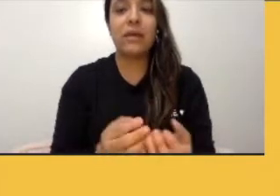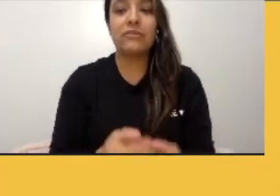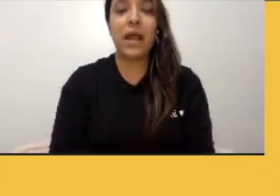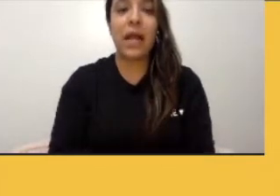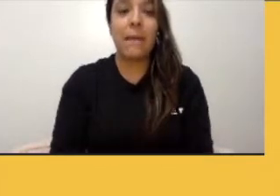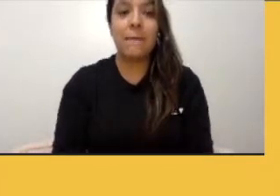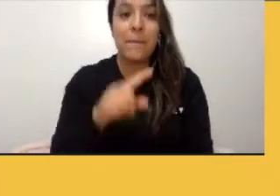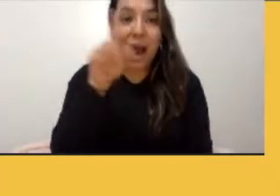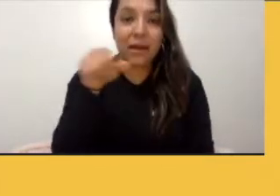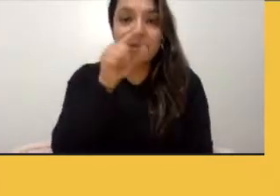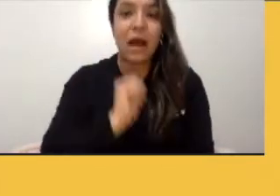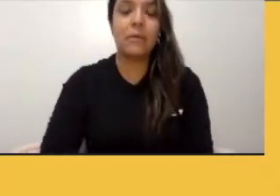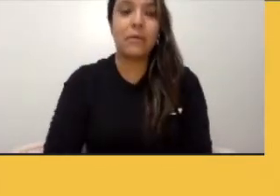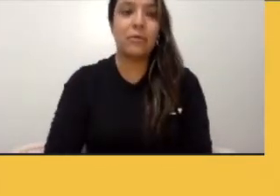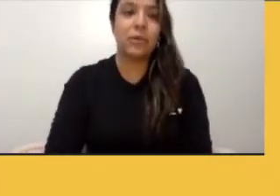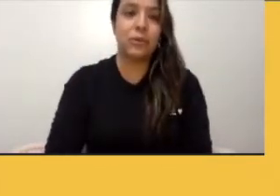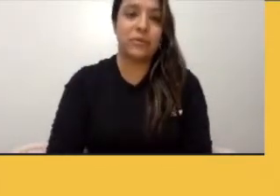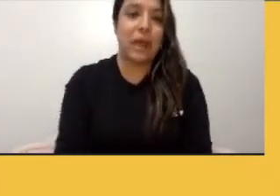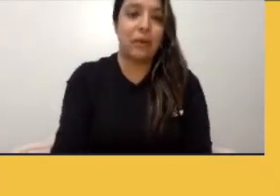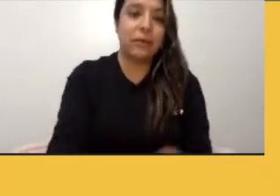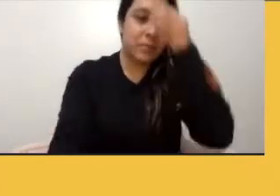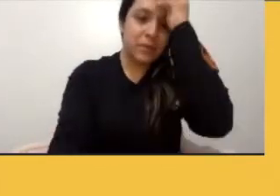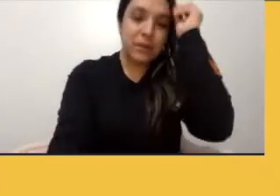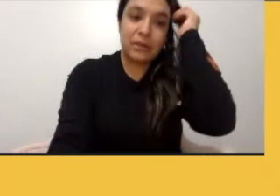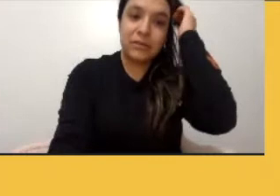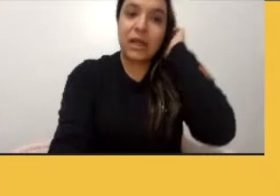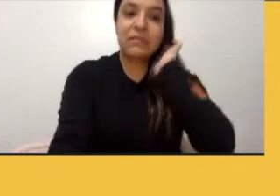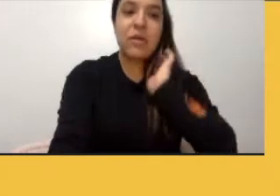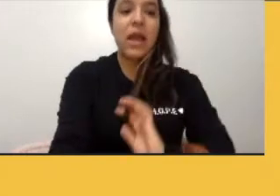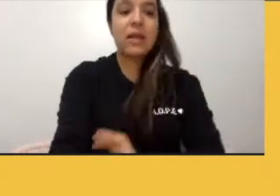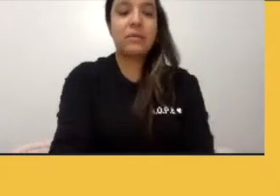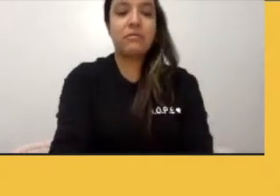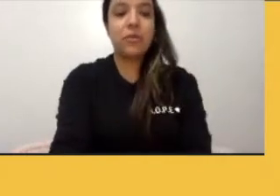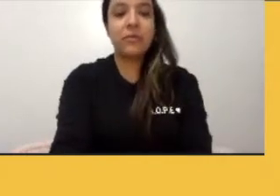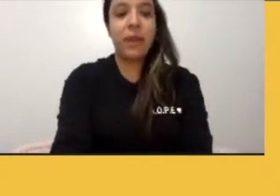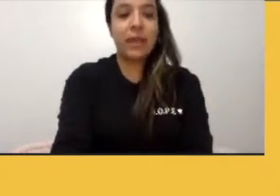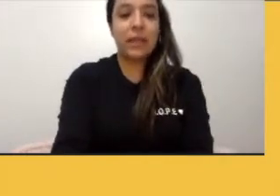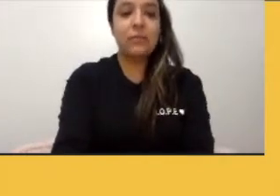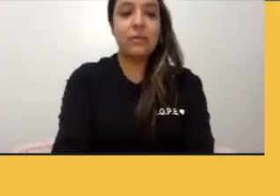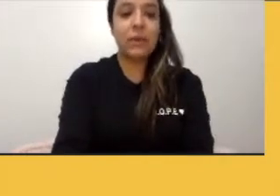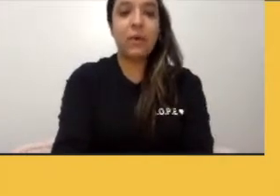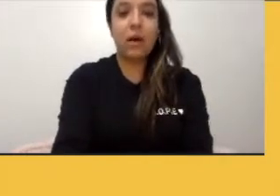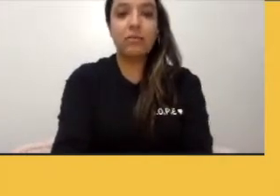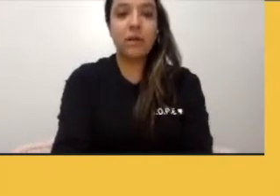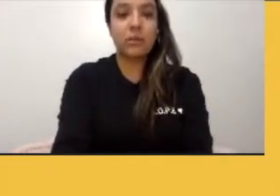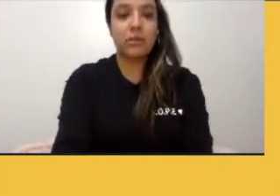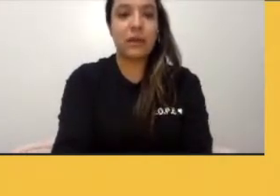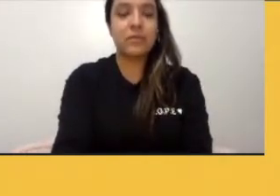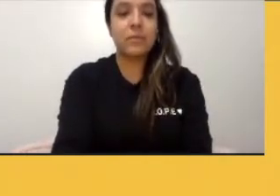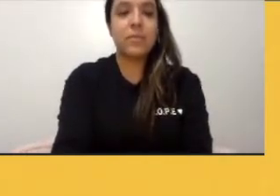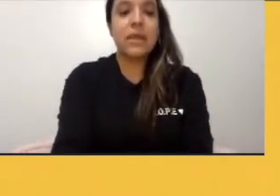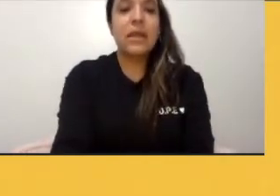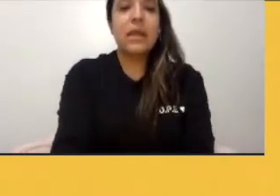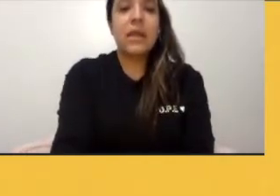sounds by drawing a box around the glue sound. So let's go ahead, before we do anything, review all of our glue